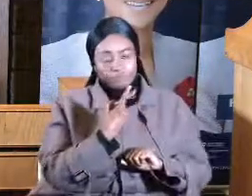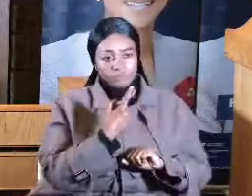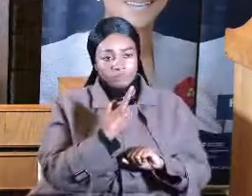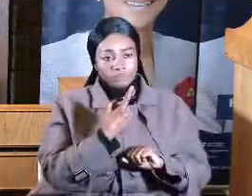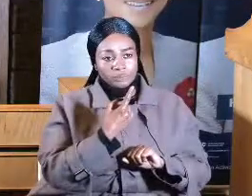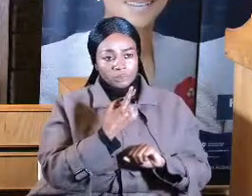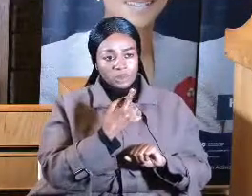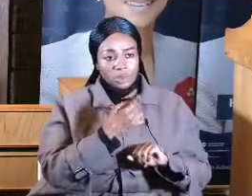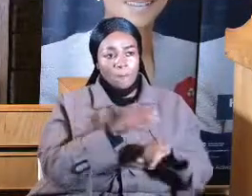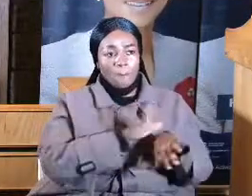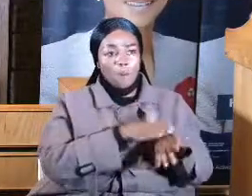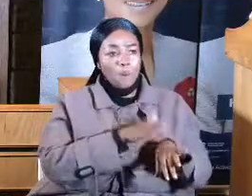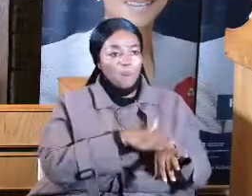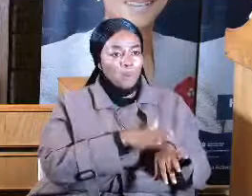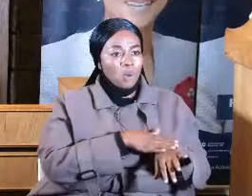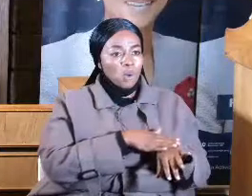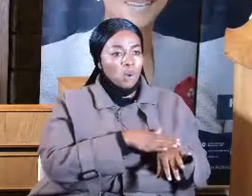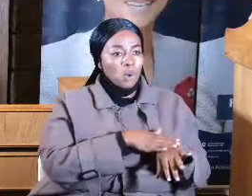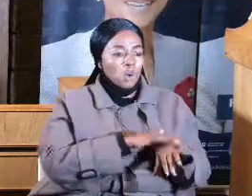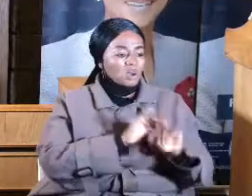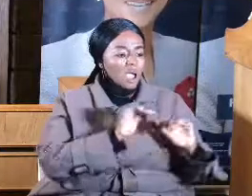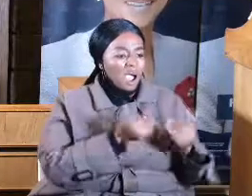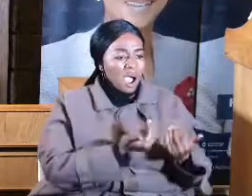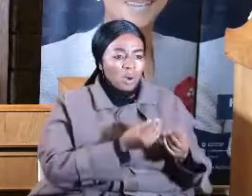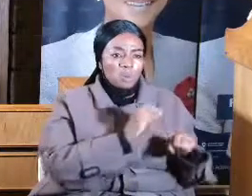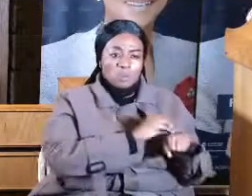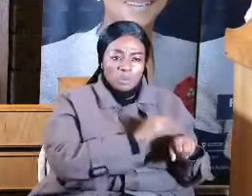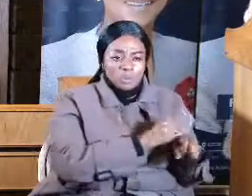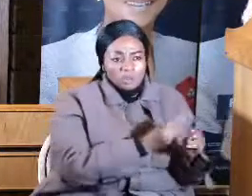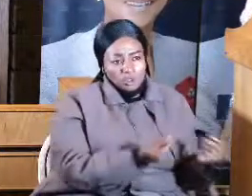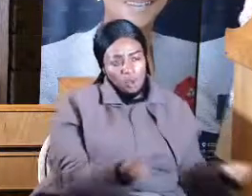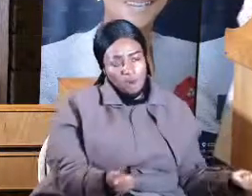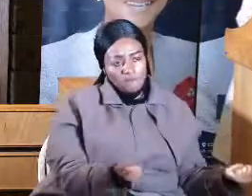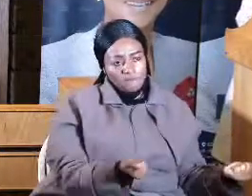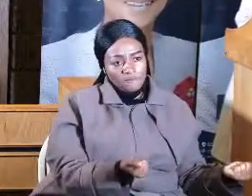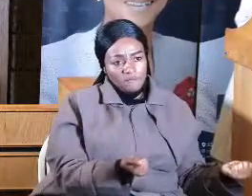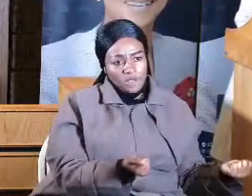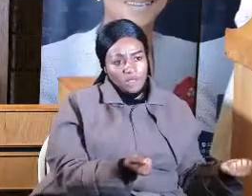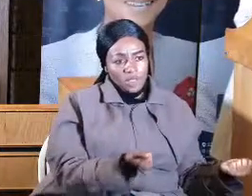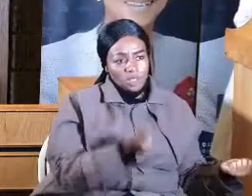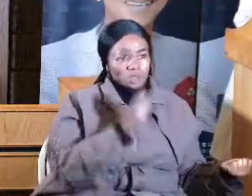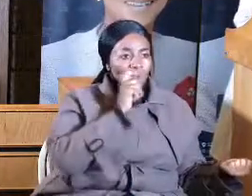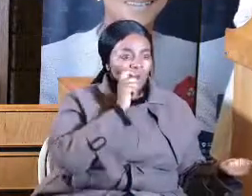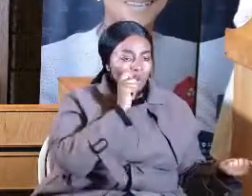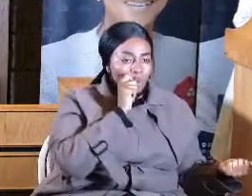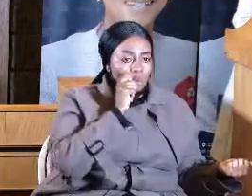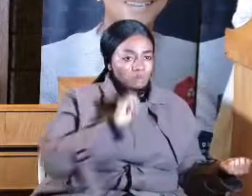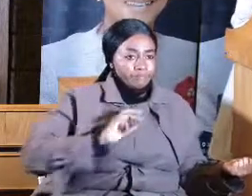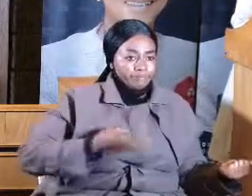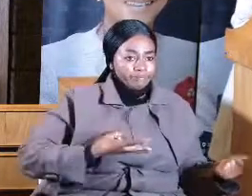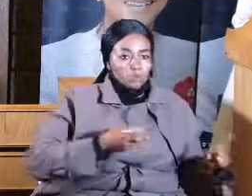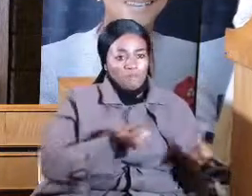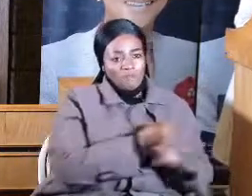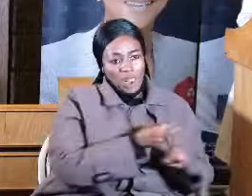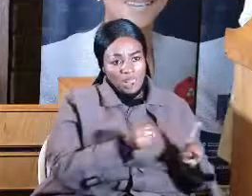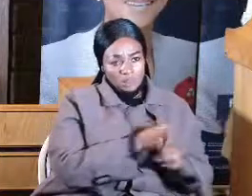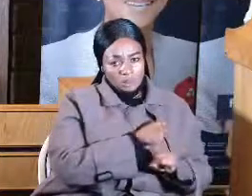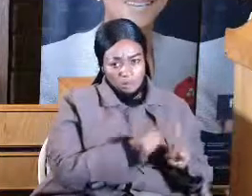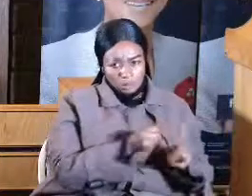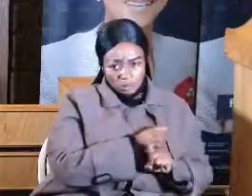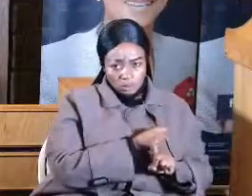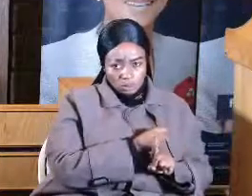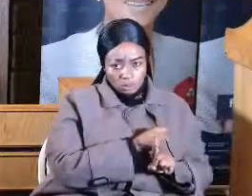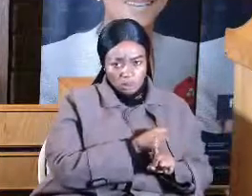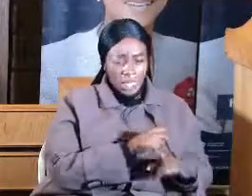especially on how to resolve problems relating to gender-based violence